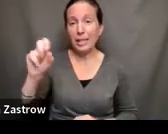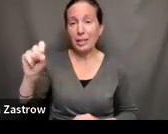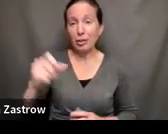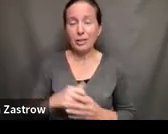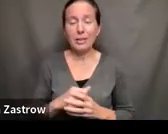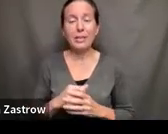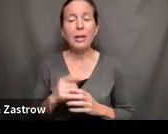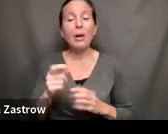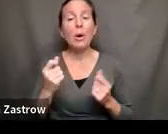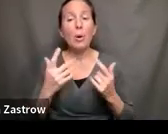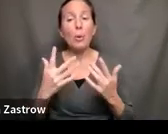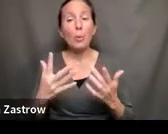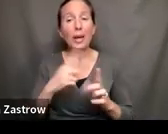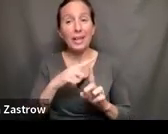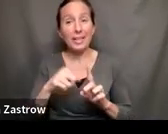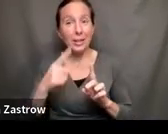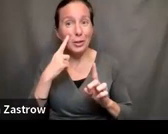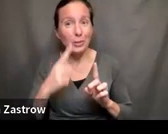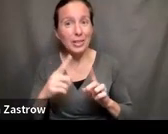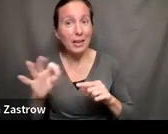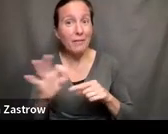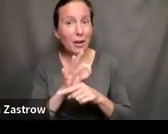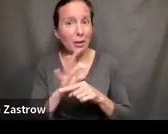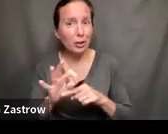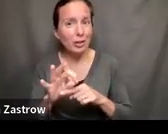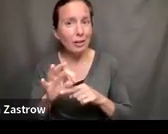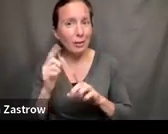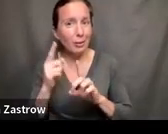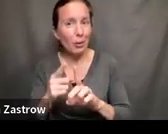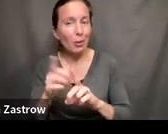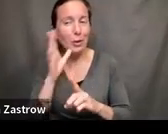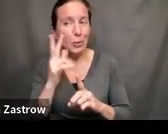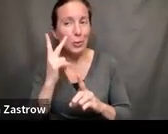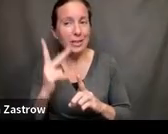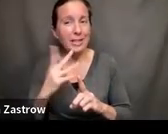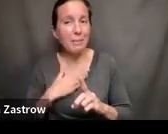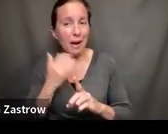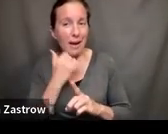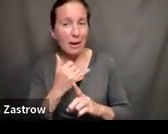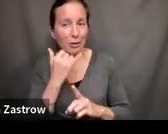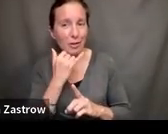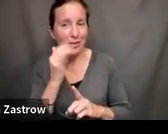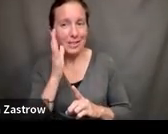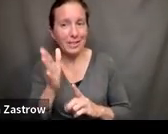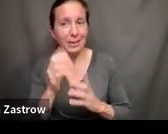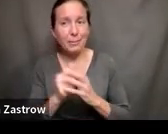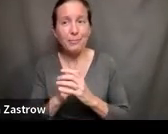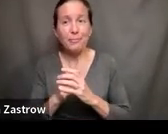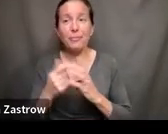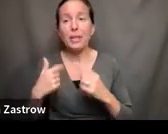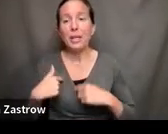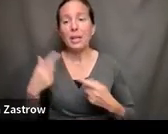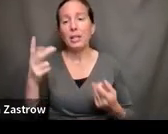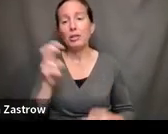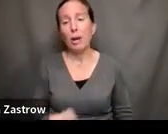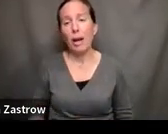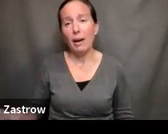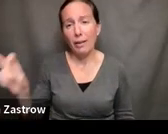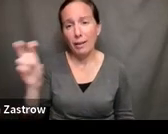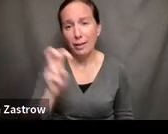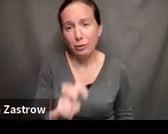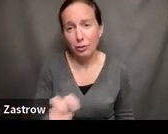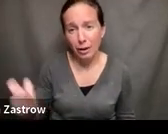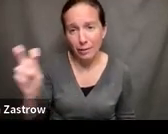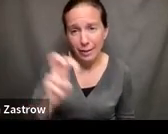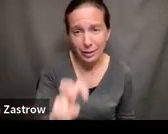Wait till we get to the functional one, Diane. I'm going to see if you notice where I messed up on that one. But again, we have been traveling a lot and, you